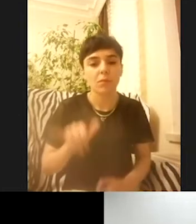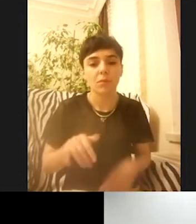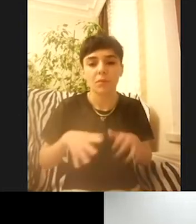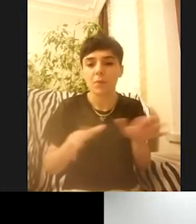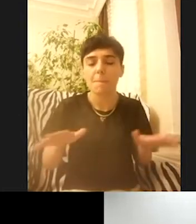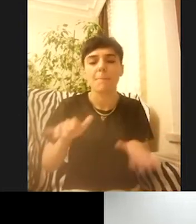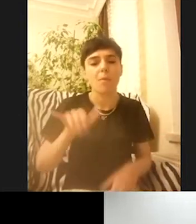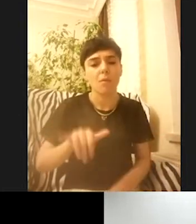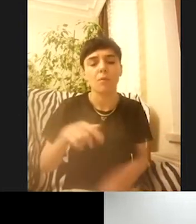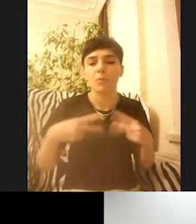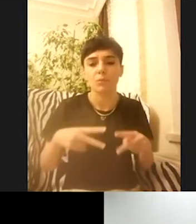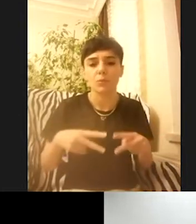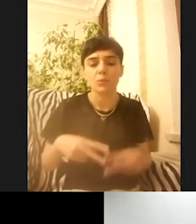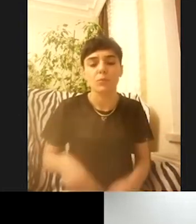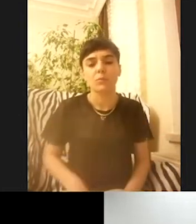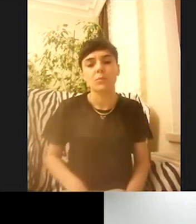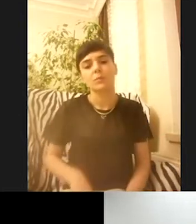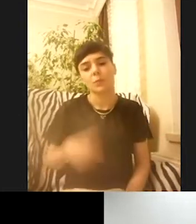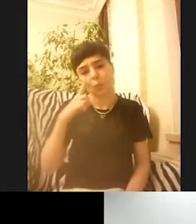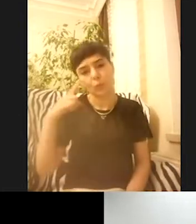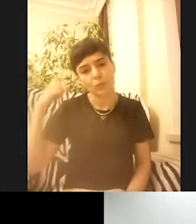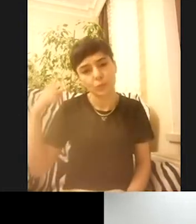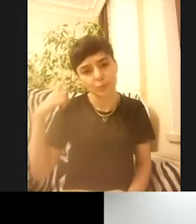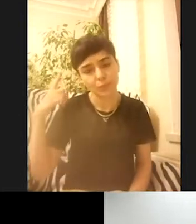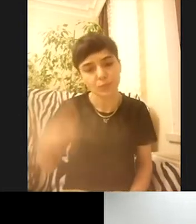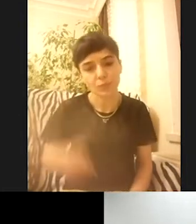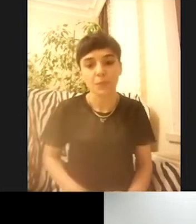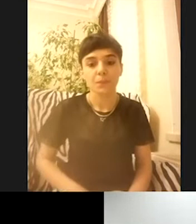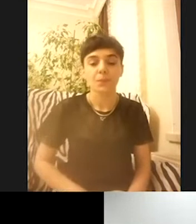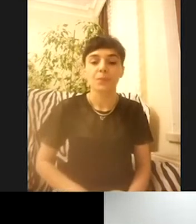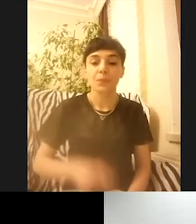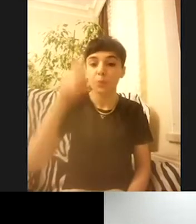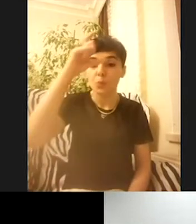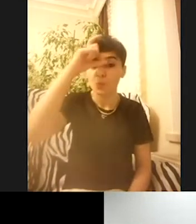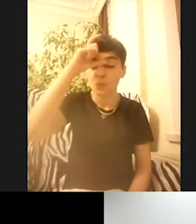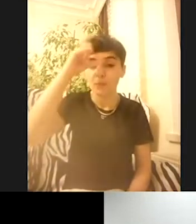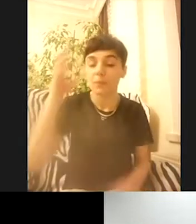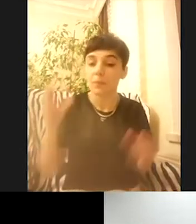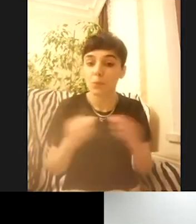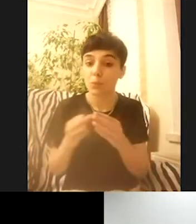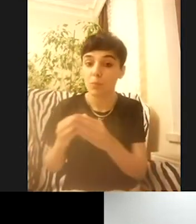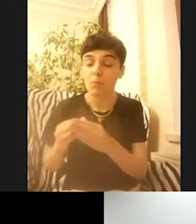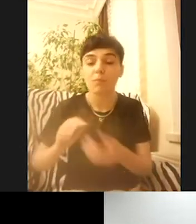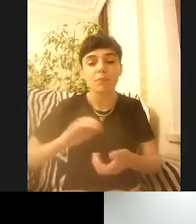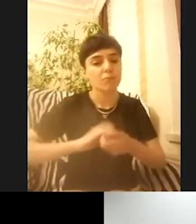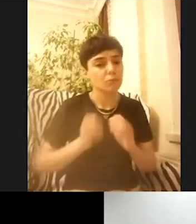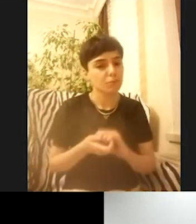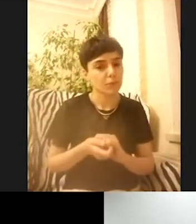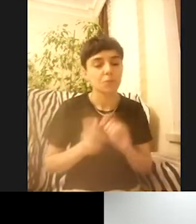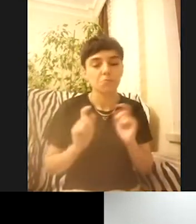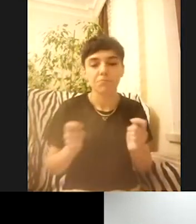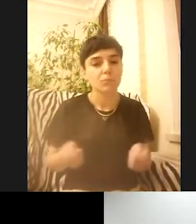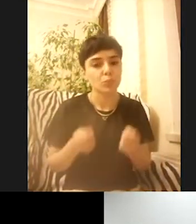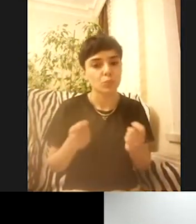solidarity with Turkish LGBT. And while that can be on a performative level very, very attractive and